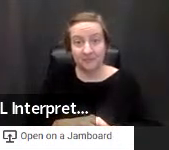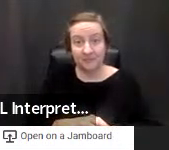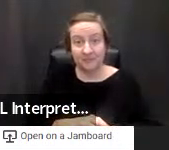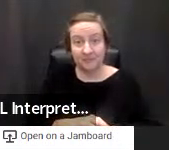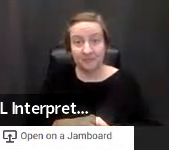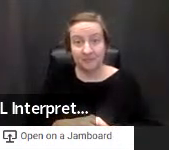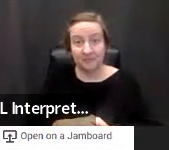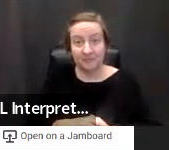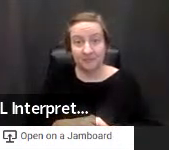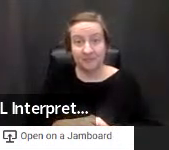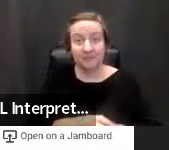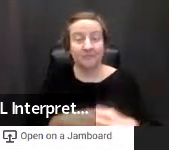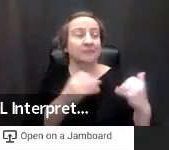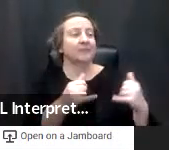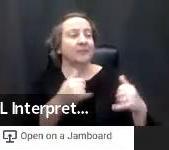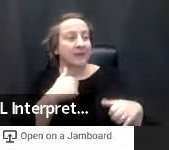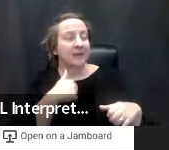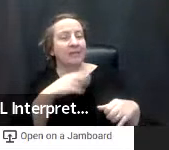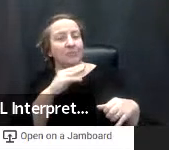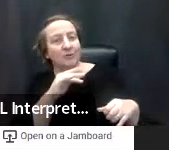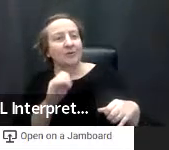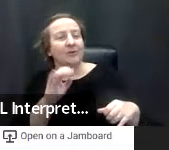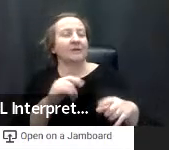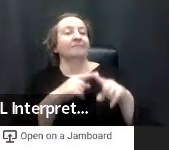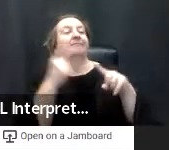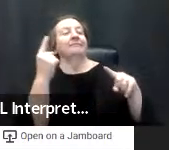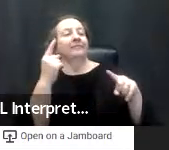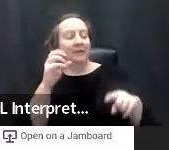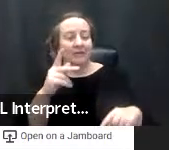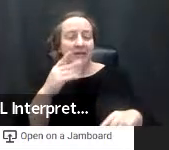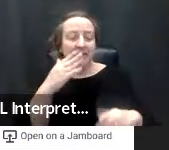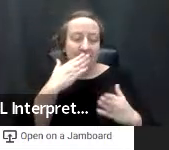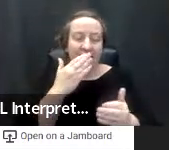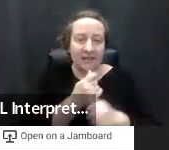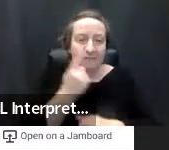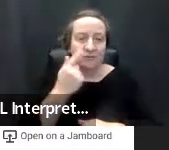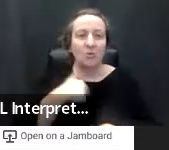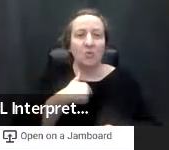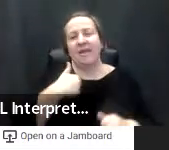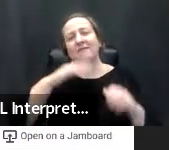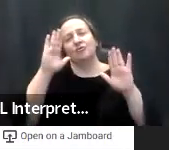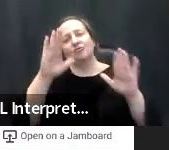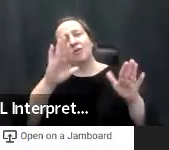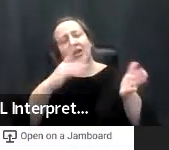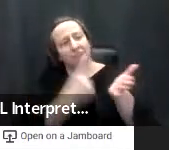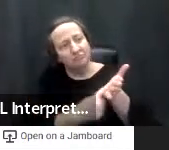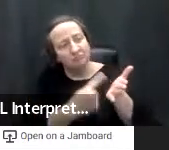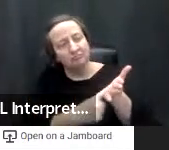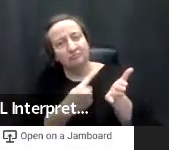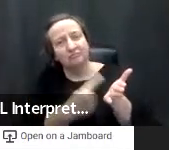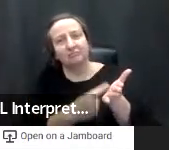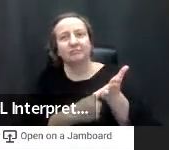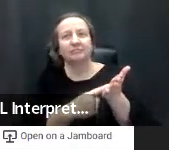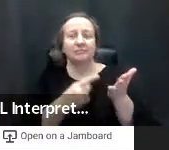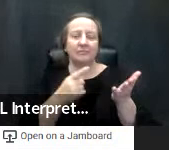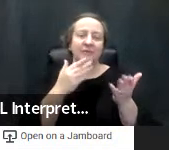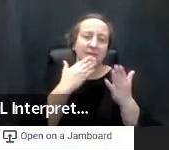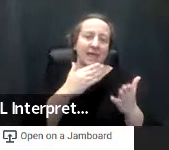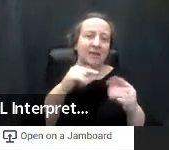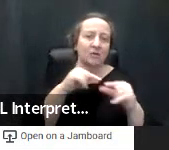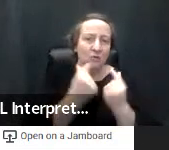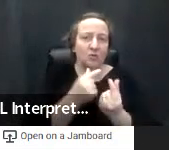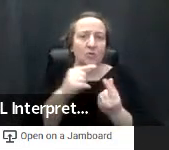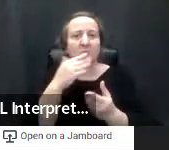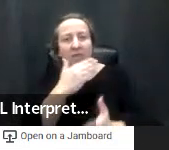There we go, unmuted. Hi, everybody. Thank you. We had a great conversation. Thank you to our group and